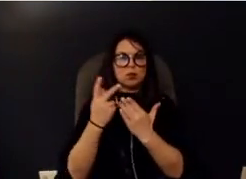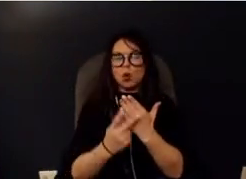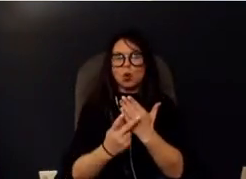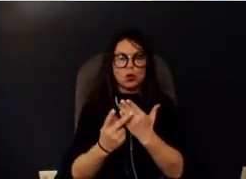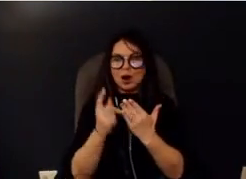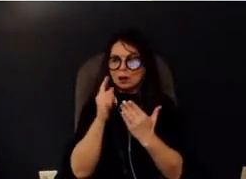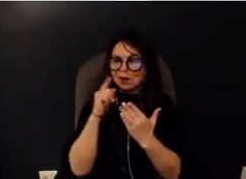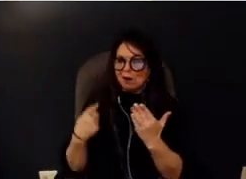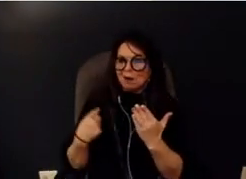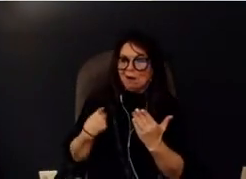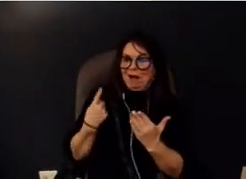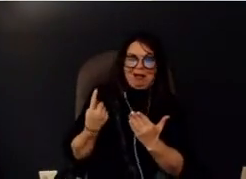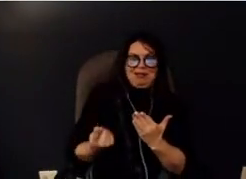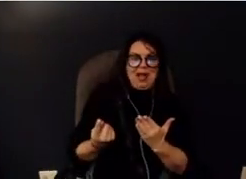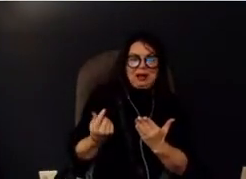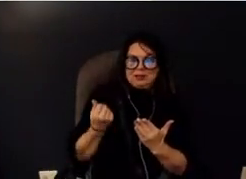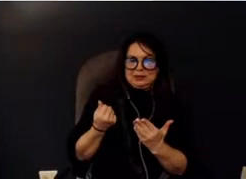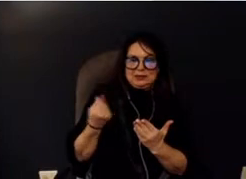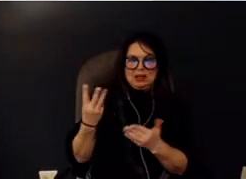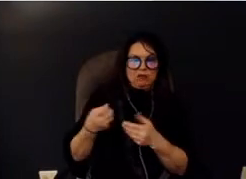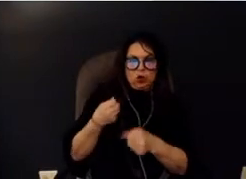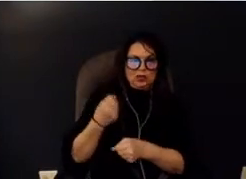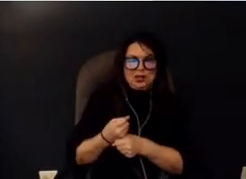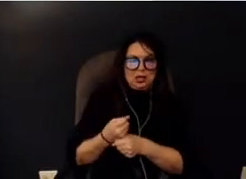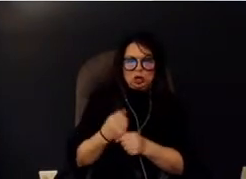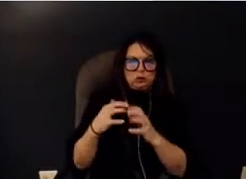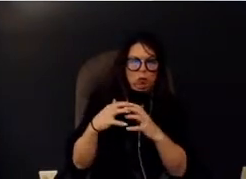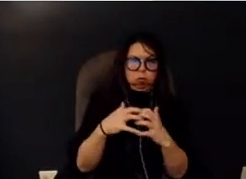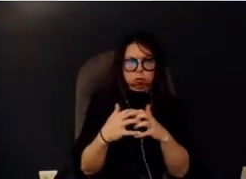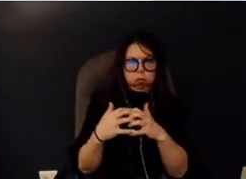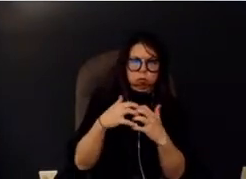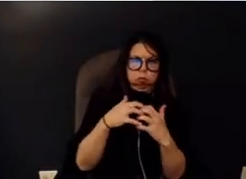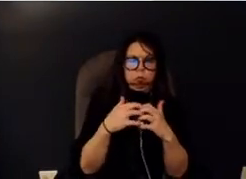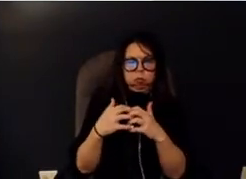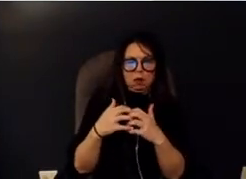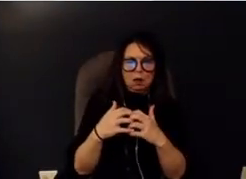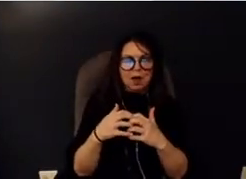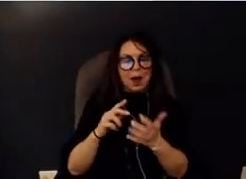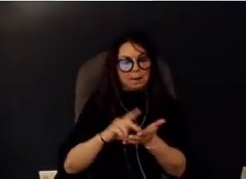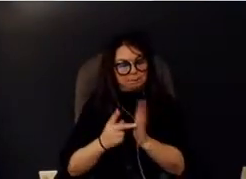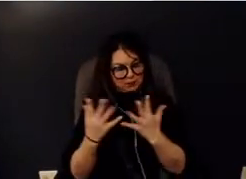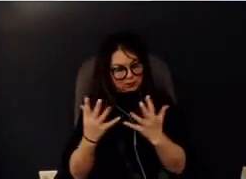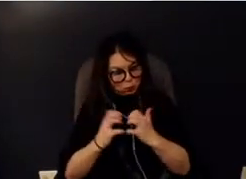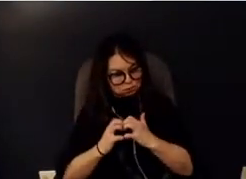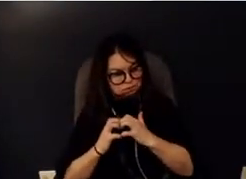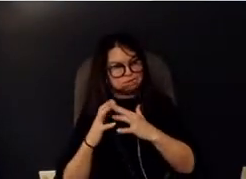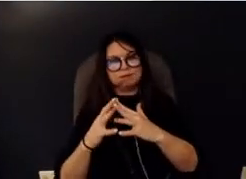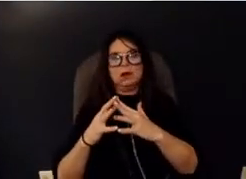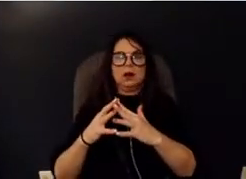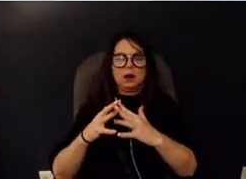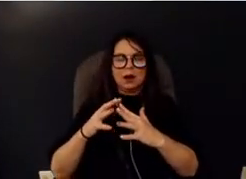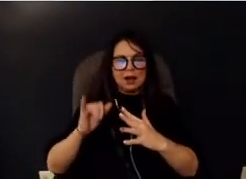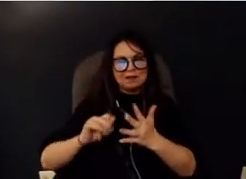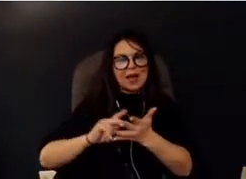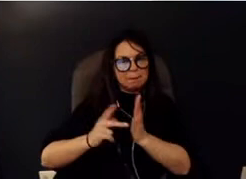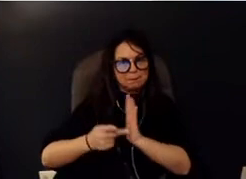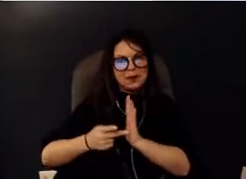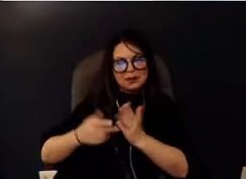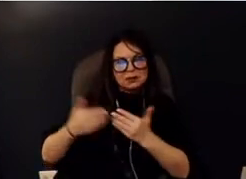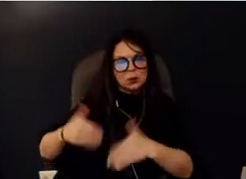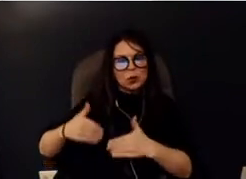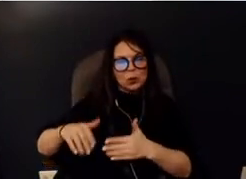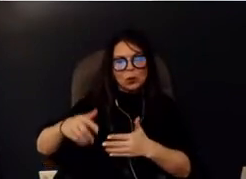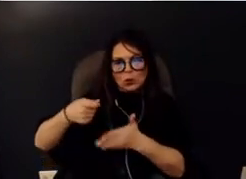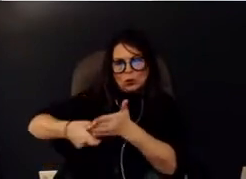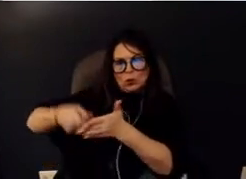several years. And that will come at a cost of our other work, such as recovery and working with